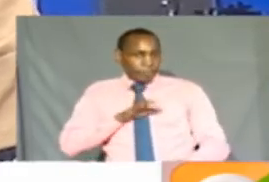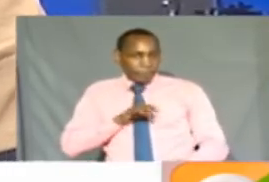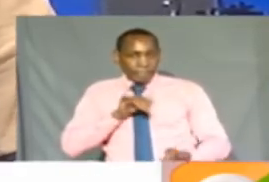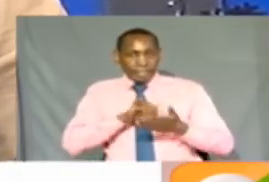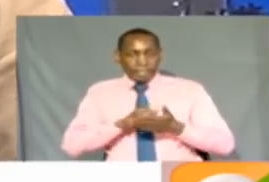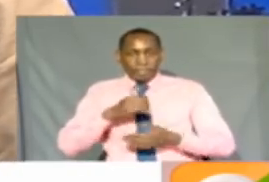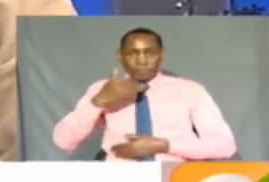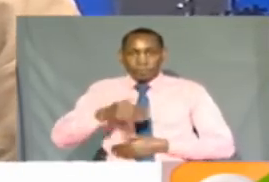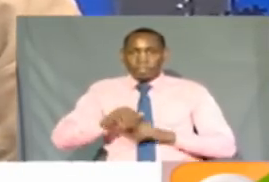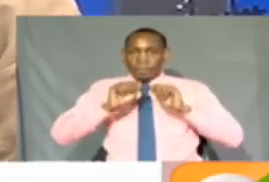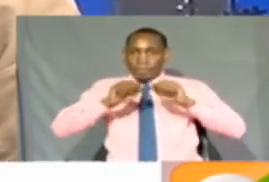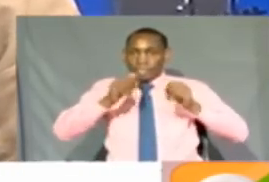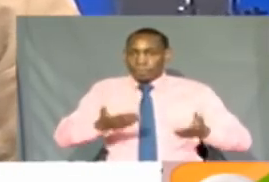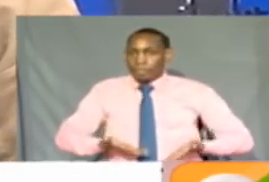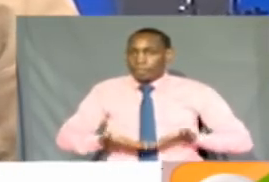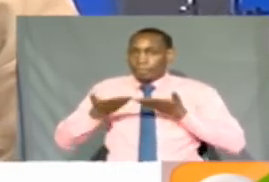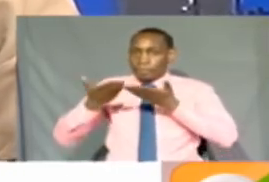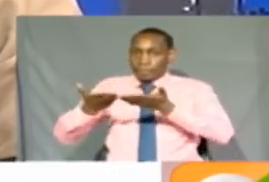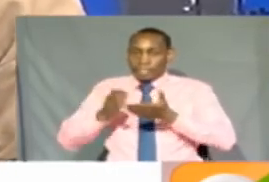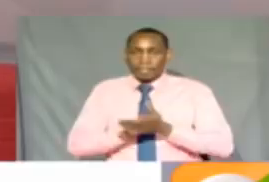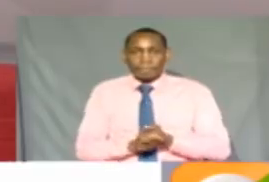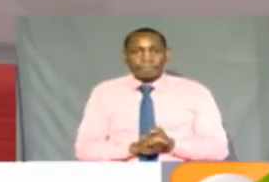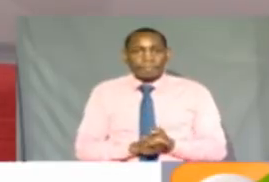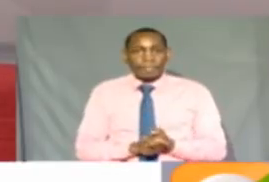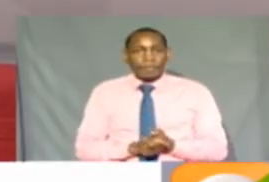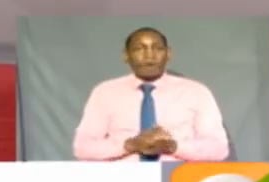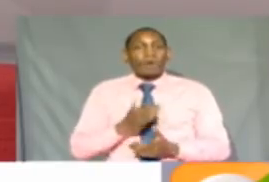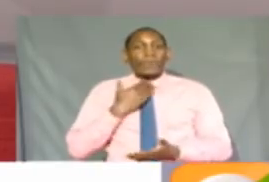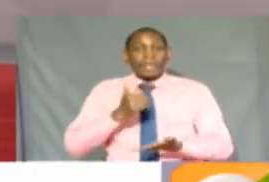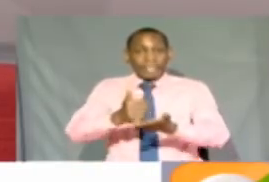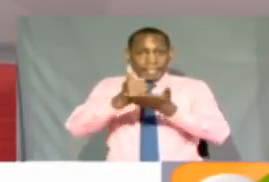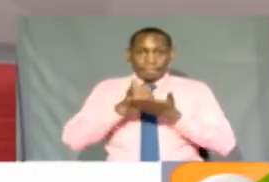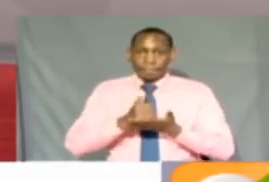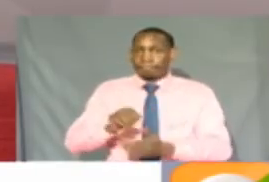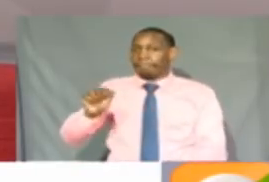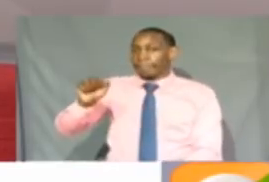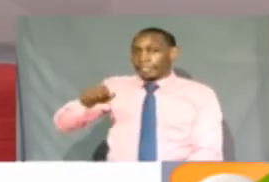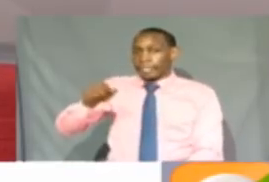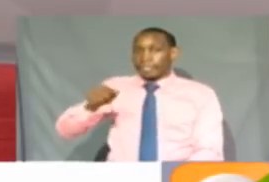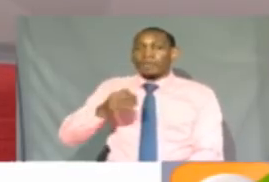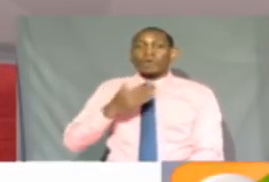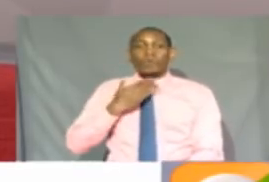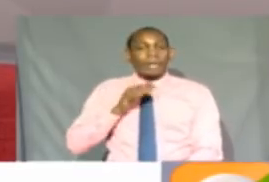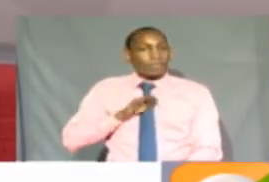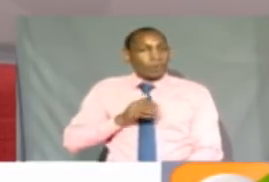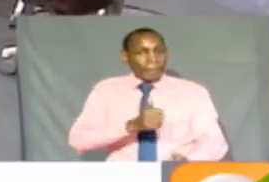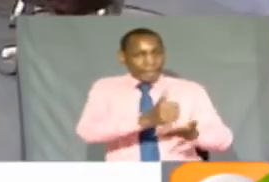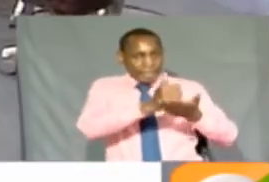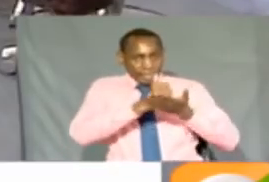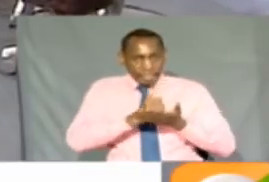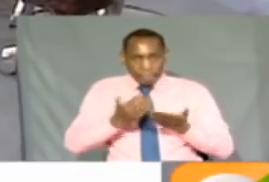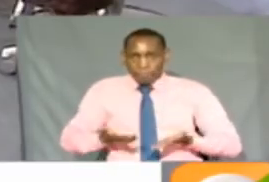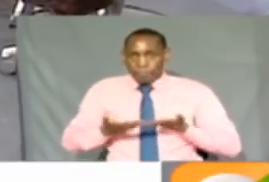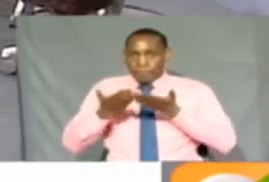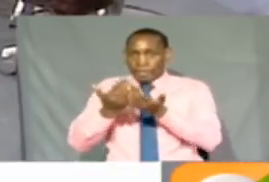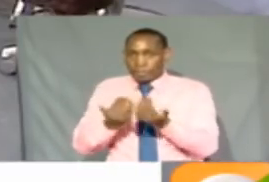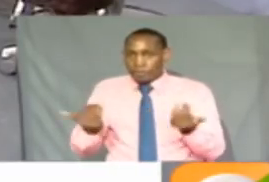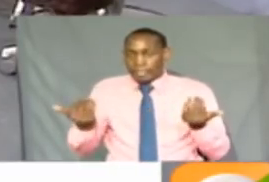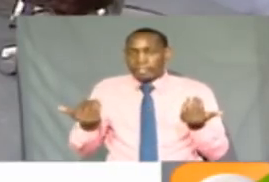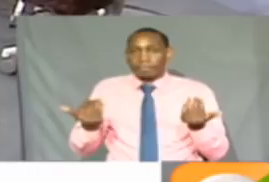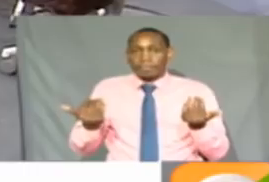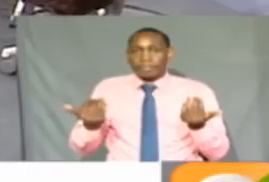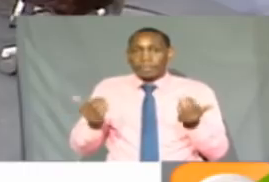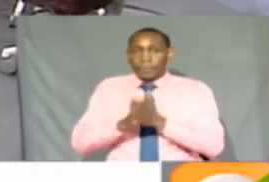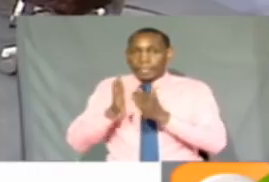can also provide. So you also wanted to chip in? Yeah, I want her also to help me provide for our kids, maybe for